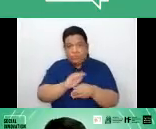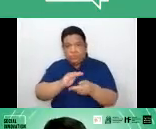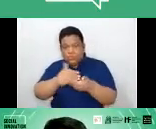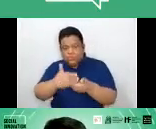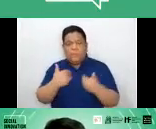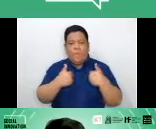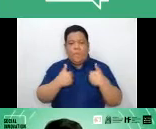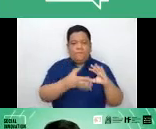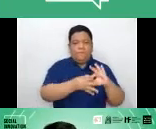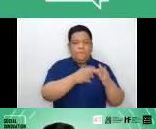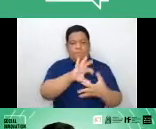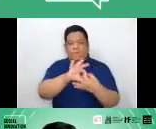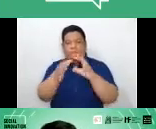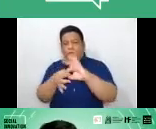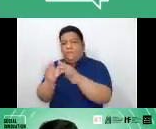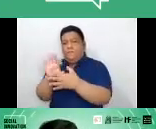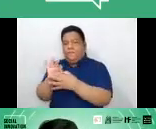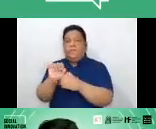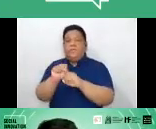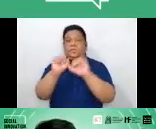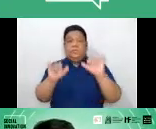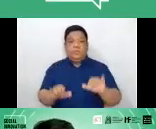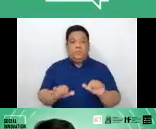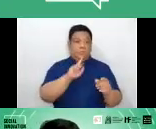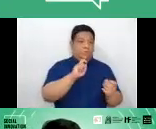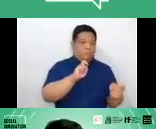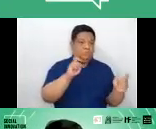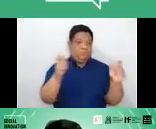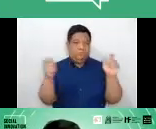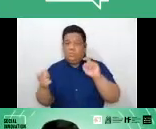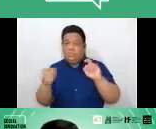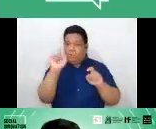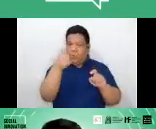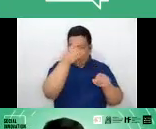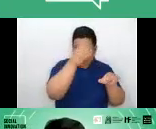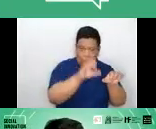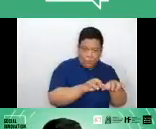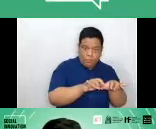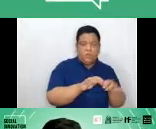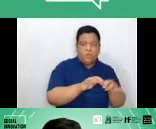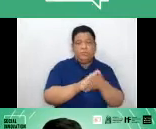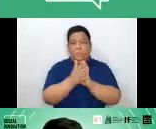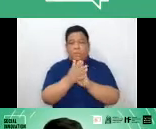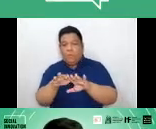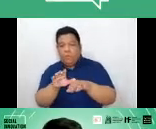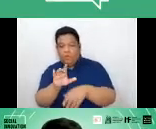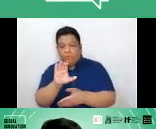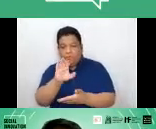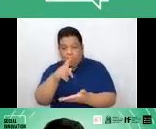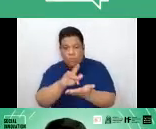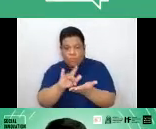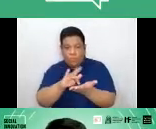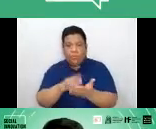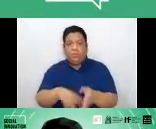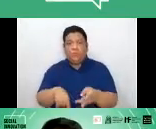network. And this has evolved to more than just computers. This has evolved to phones. This has evolved to your